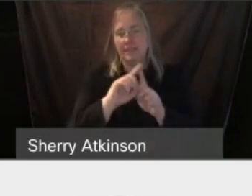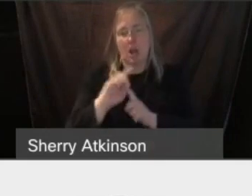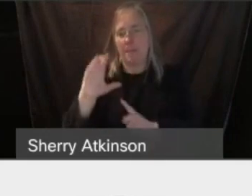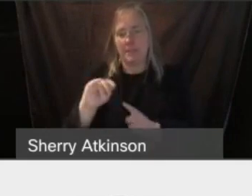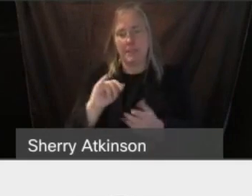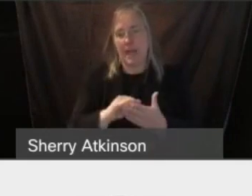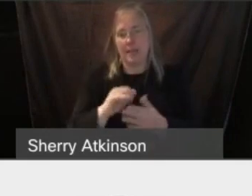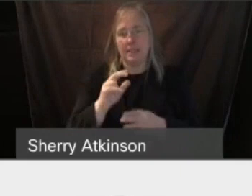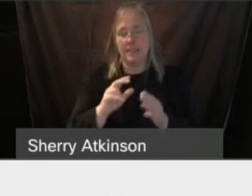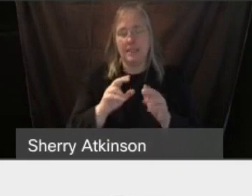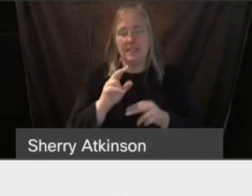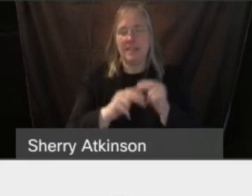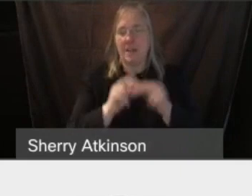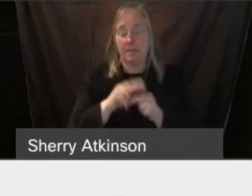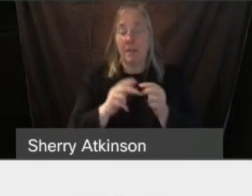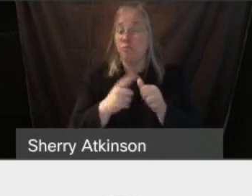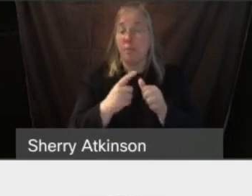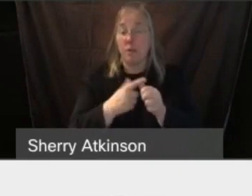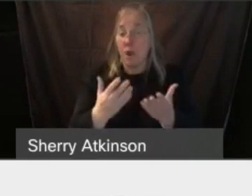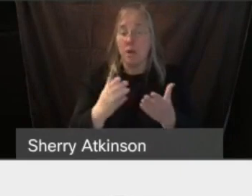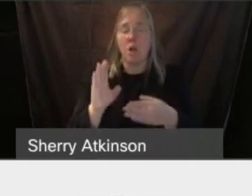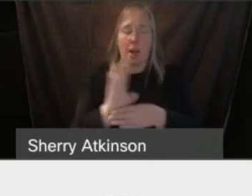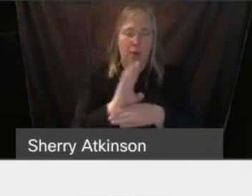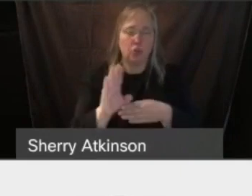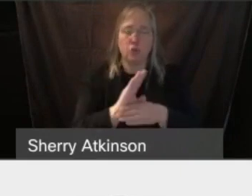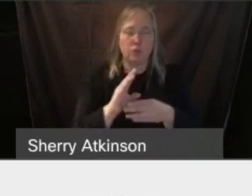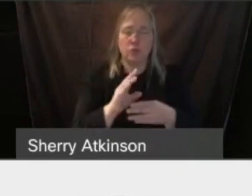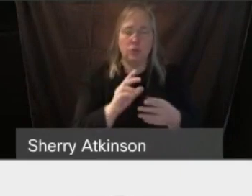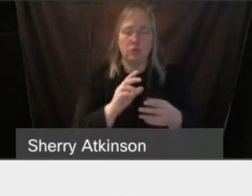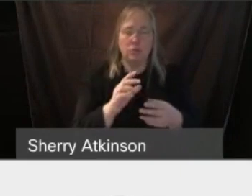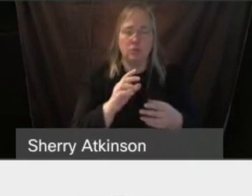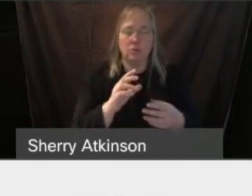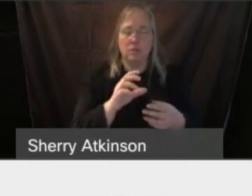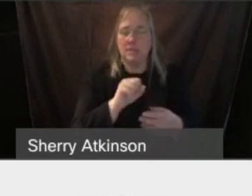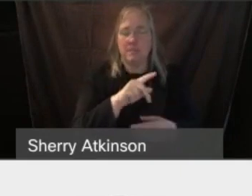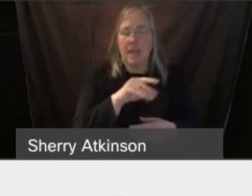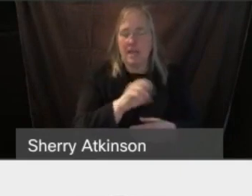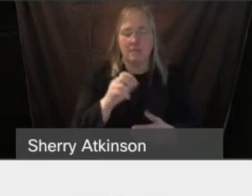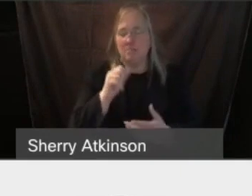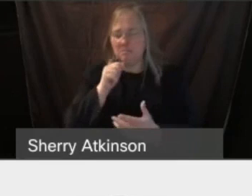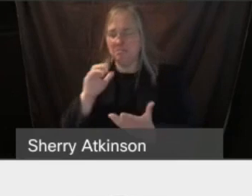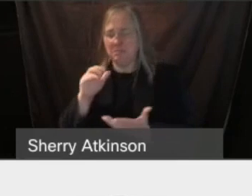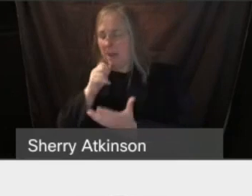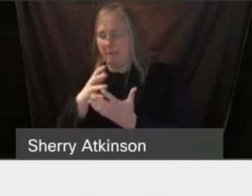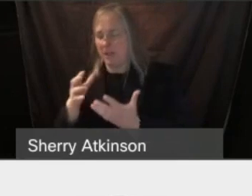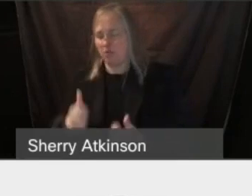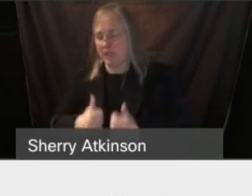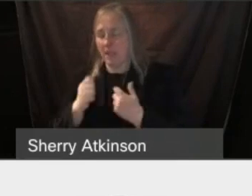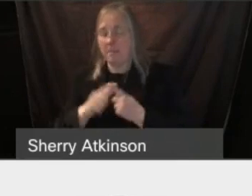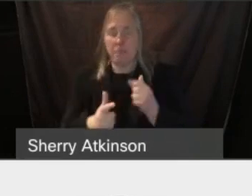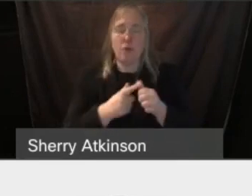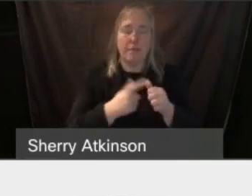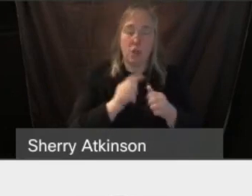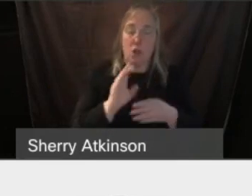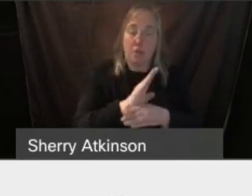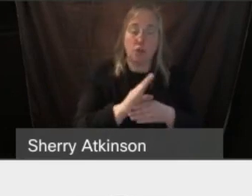developing primarily commercial space. We do not do as much residential, but primarily commercial space. And over the last